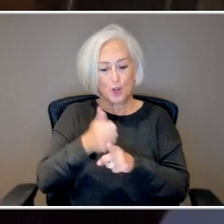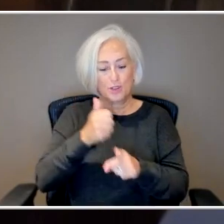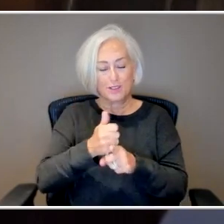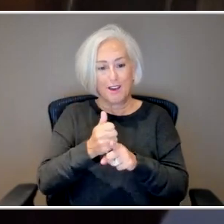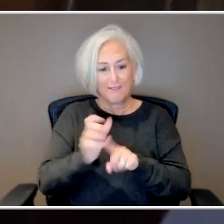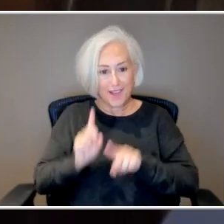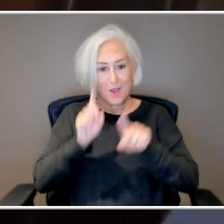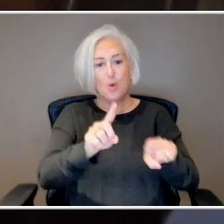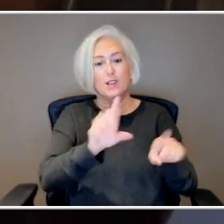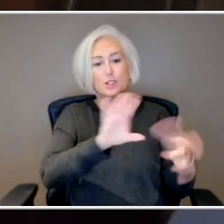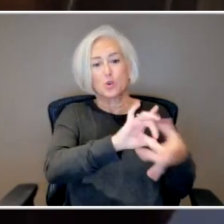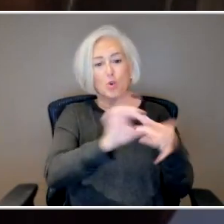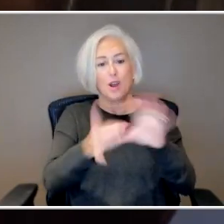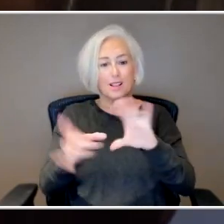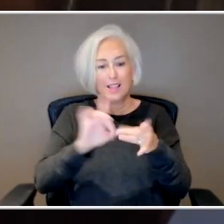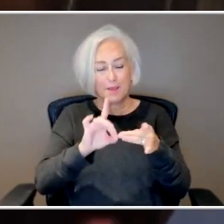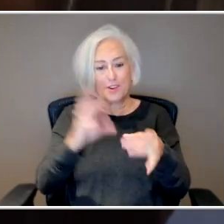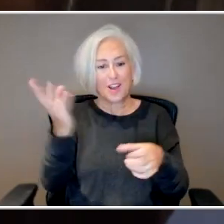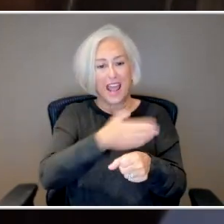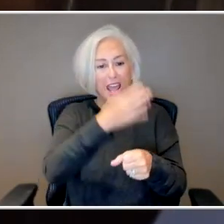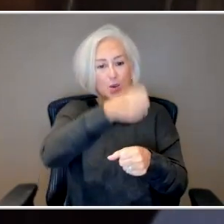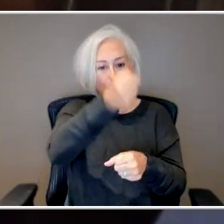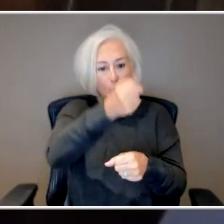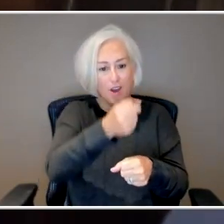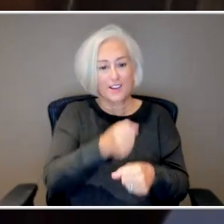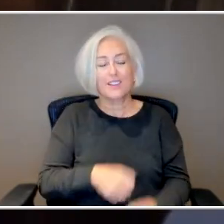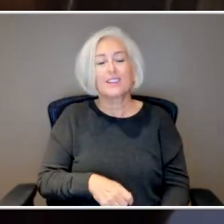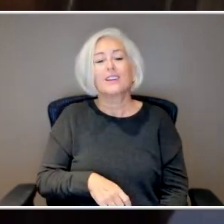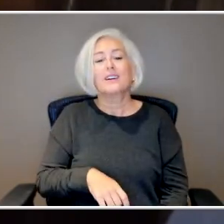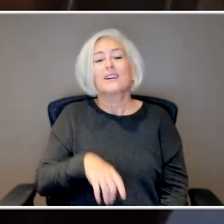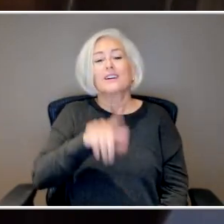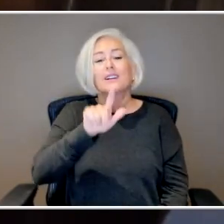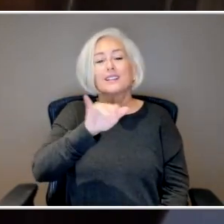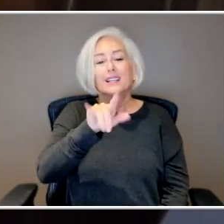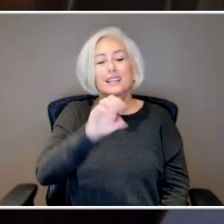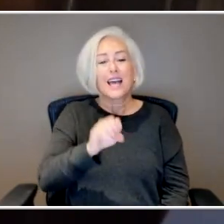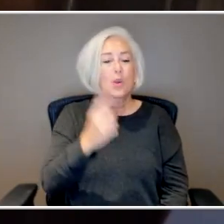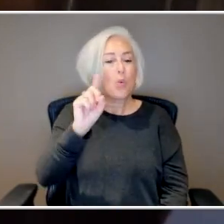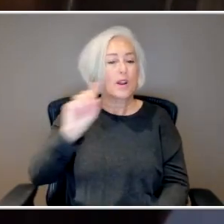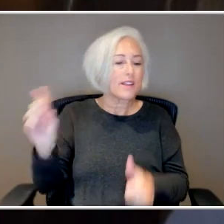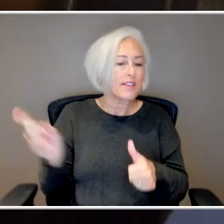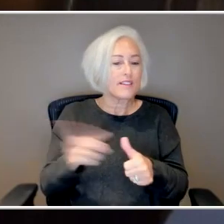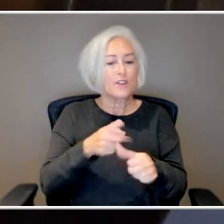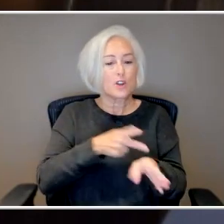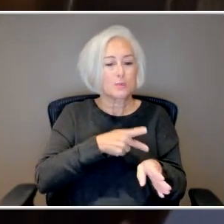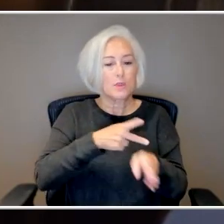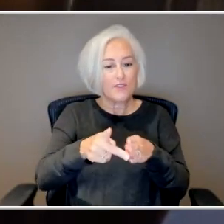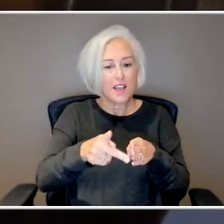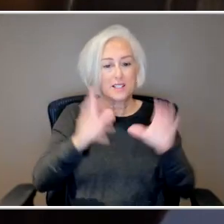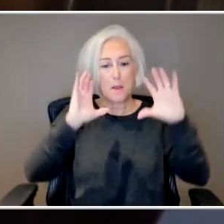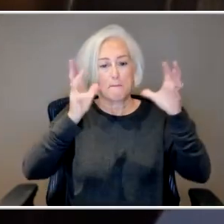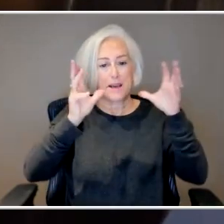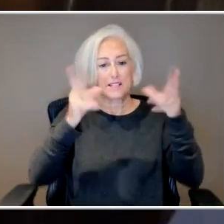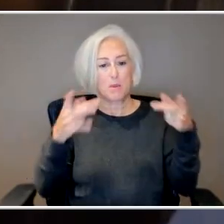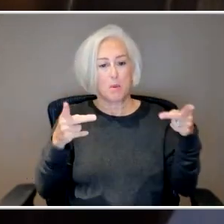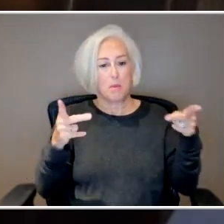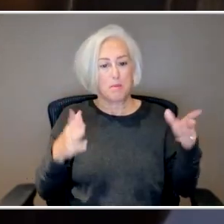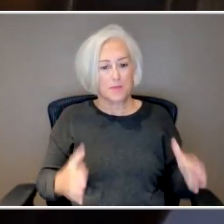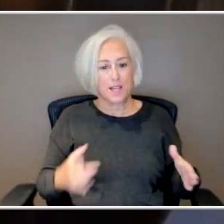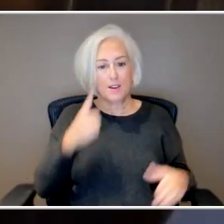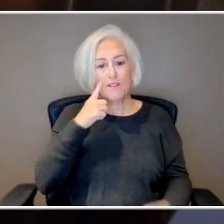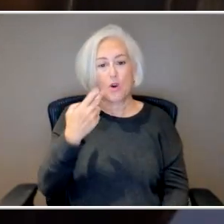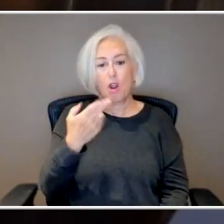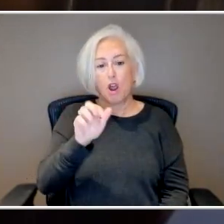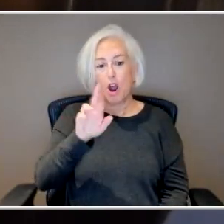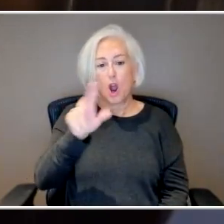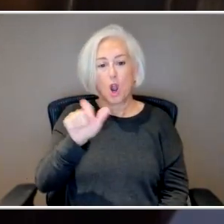women won the Olympics, and then she ended up being one of the first professional women's basketball players, but she played for the Harlem